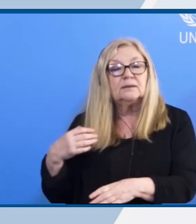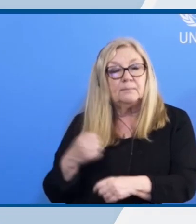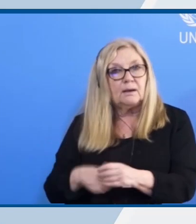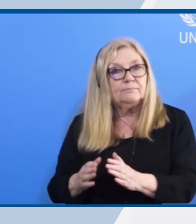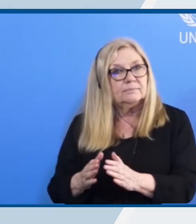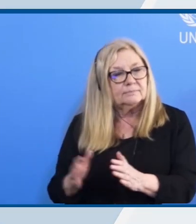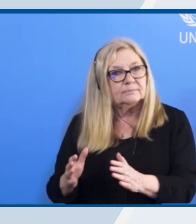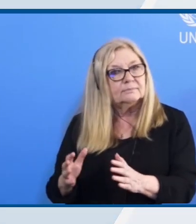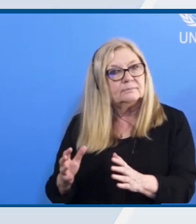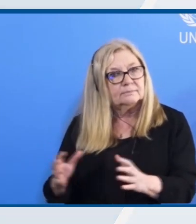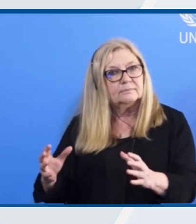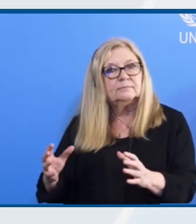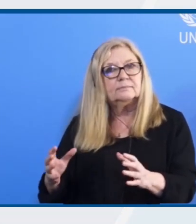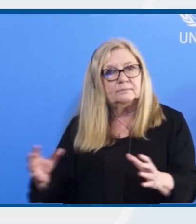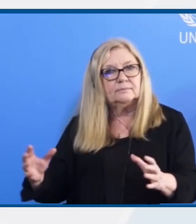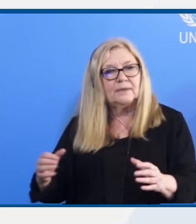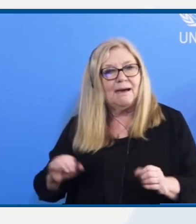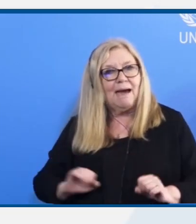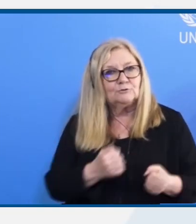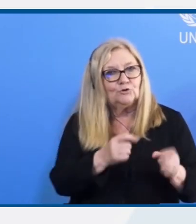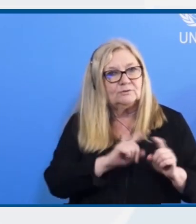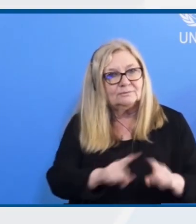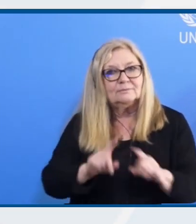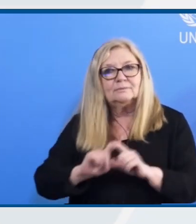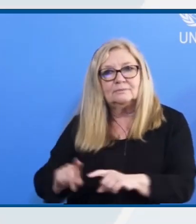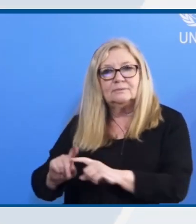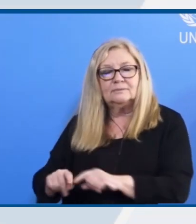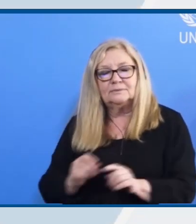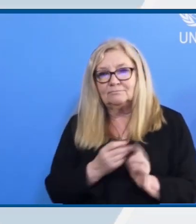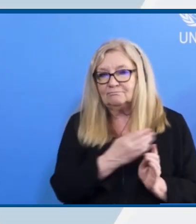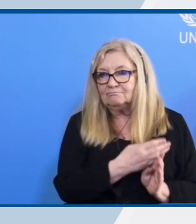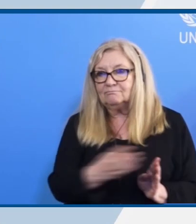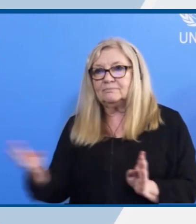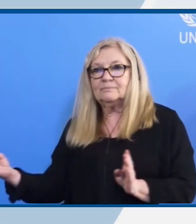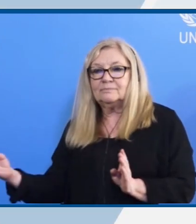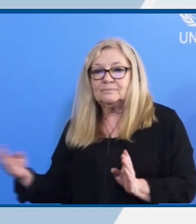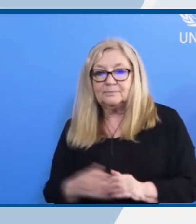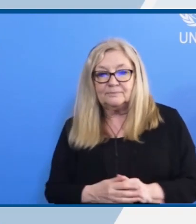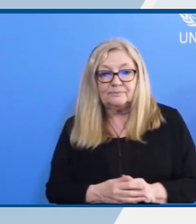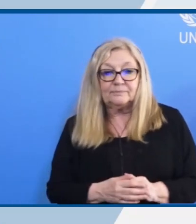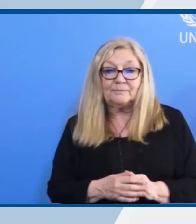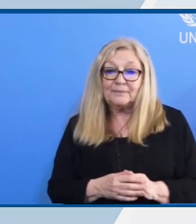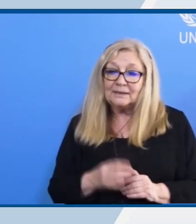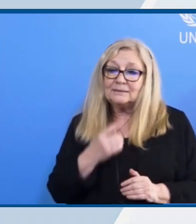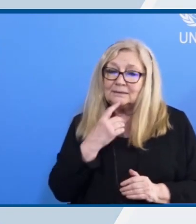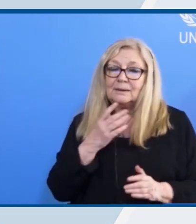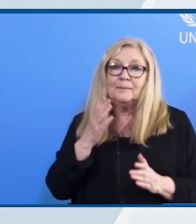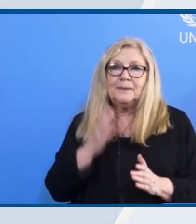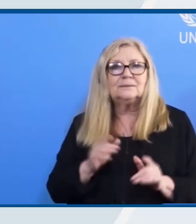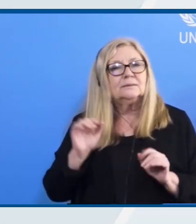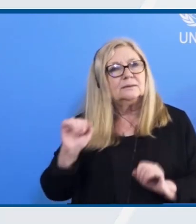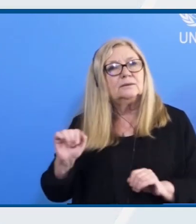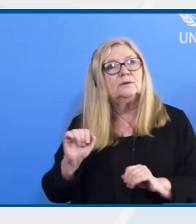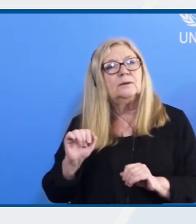to increase their range of action. And last but not least, local governments must increasingly use the